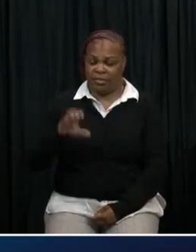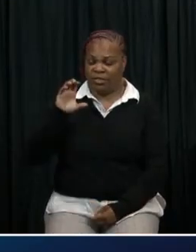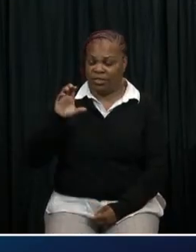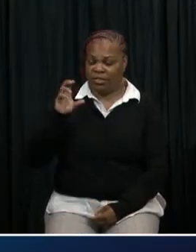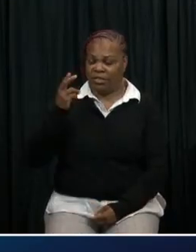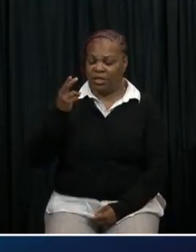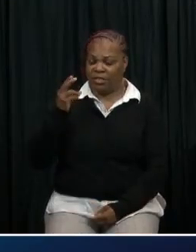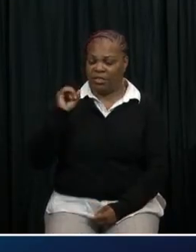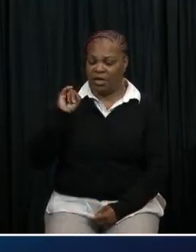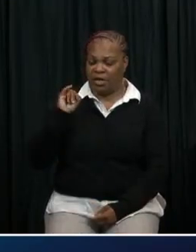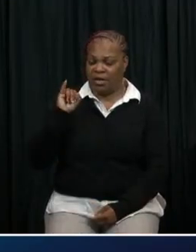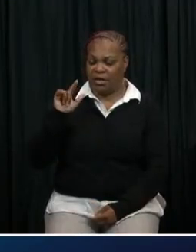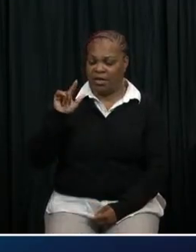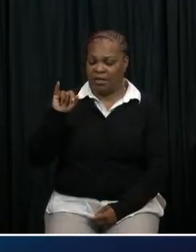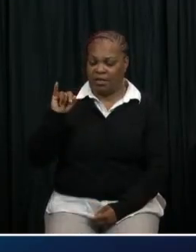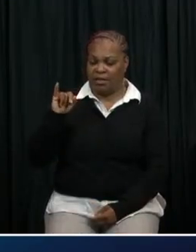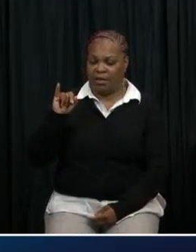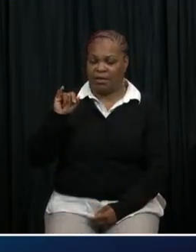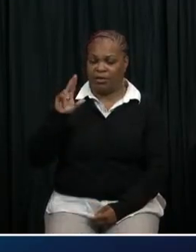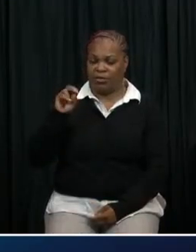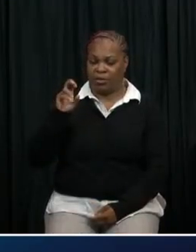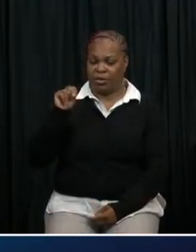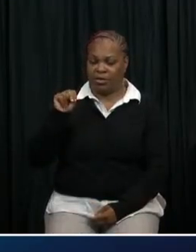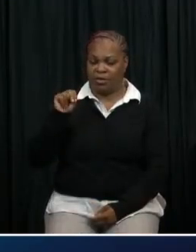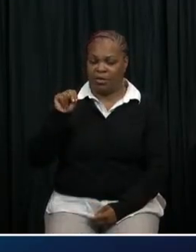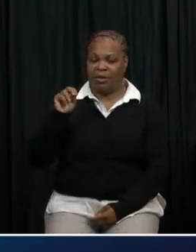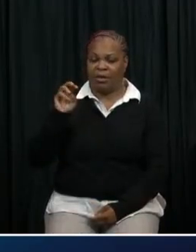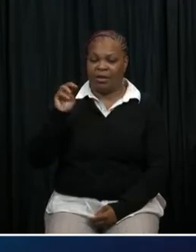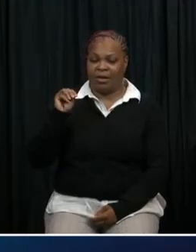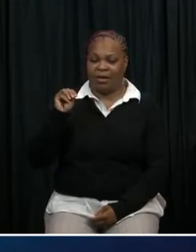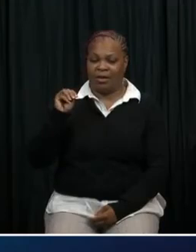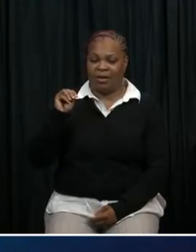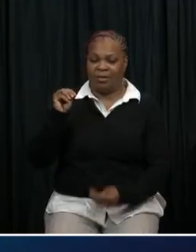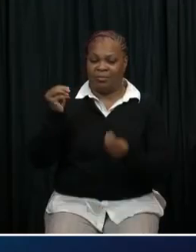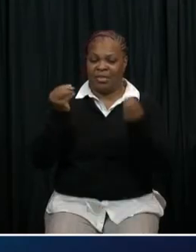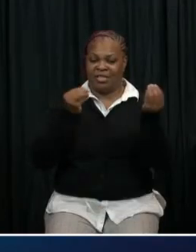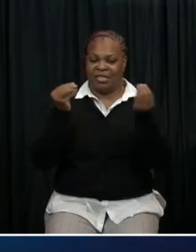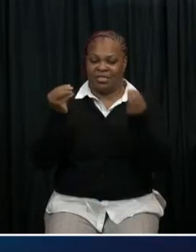Chile Union Mission. Gracias, presidente.